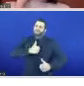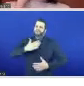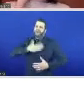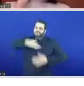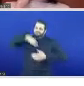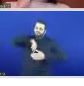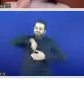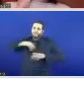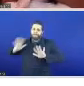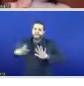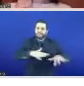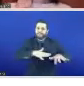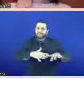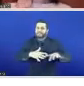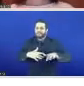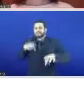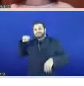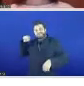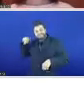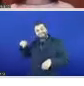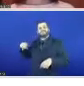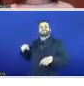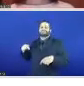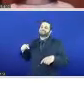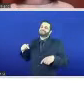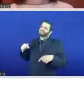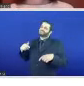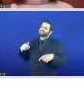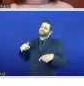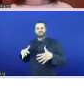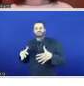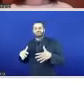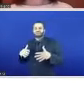they ask for them. And I would say do more of that.